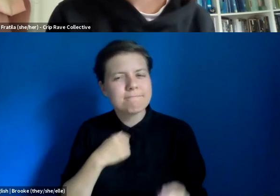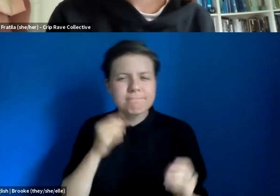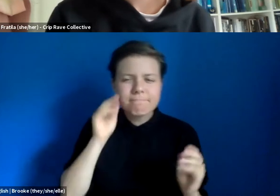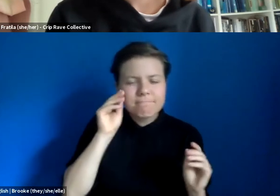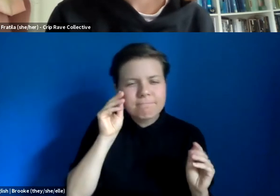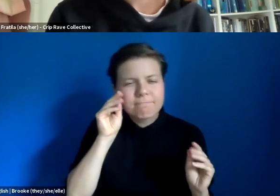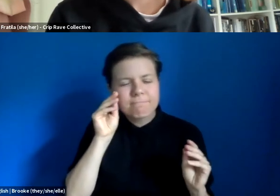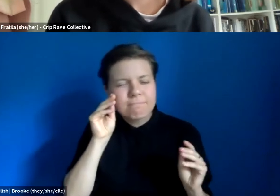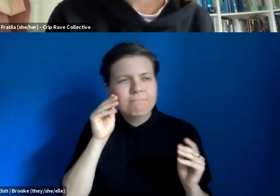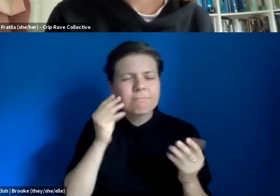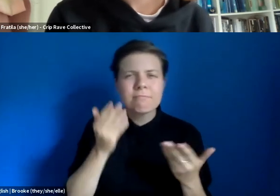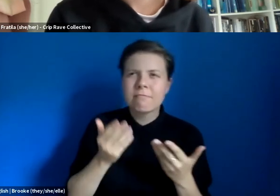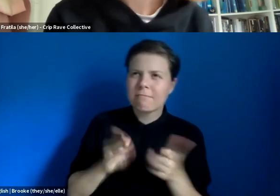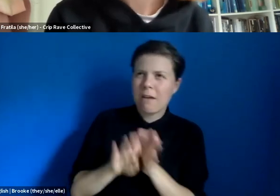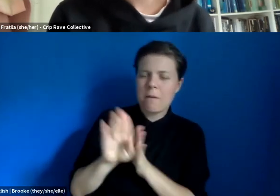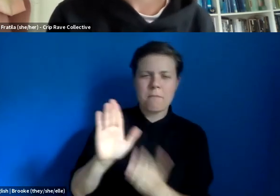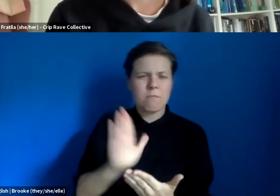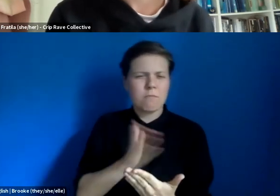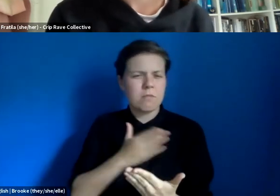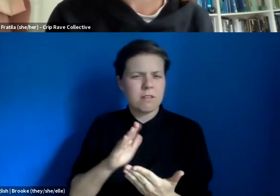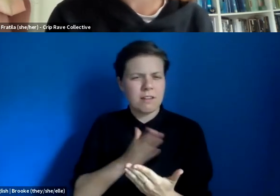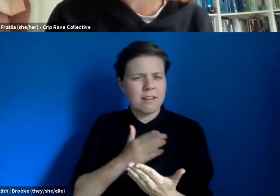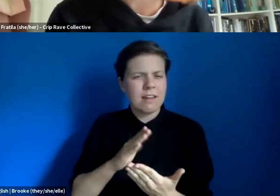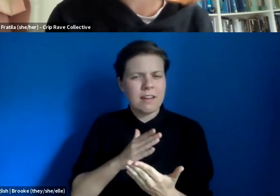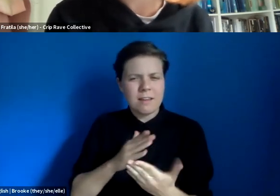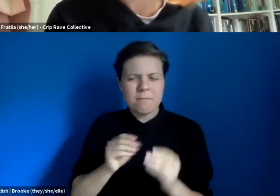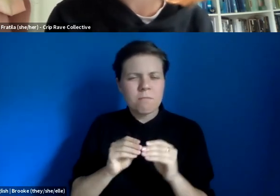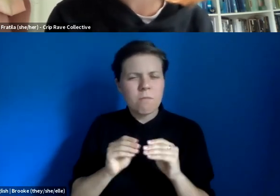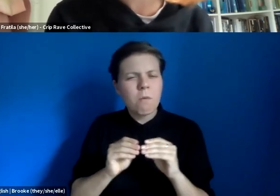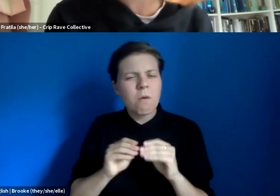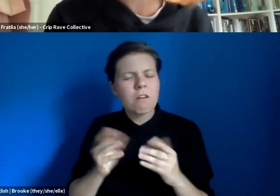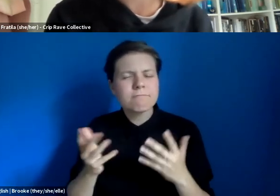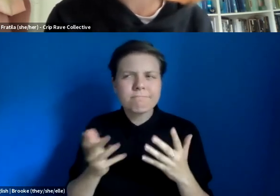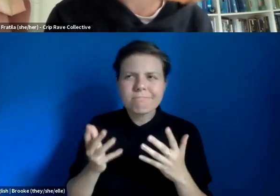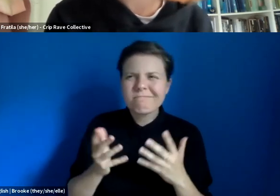my experience with that has been in more like an installation context.